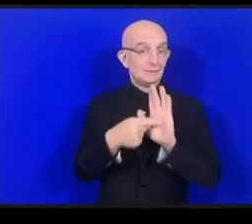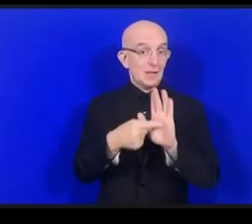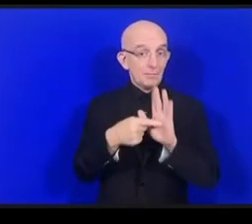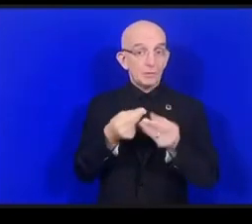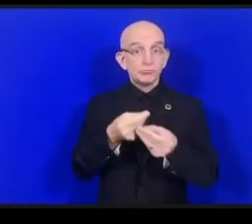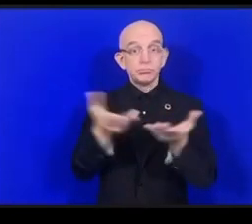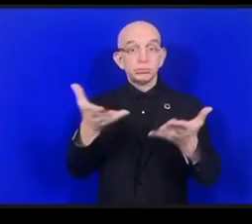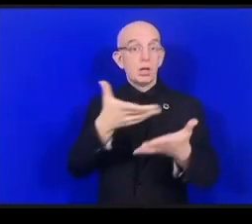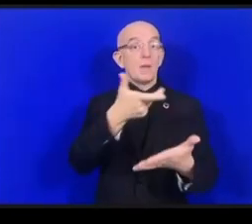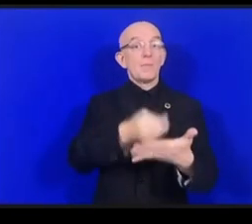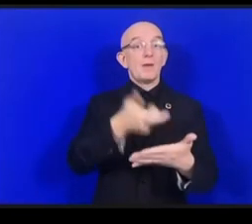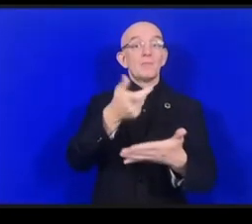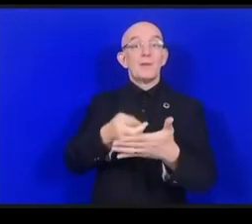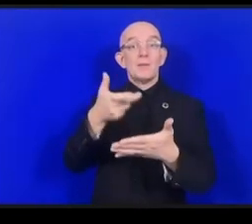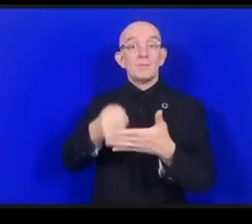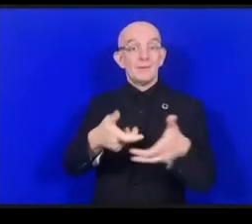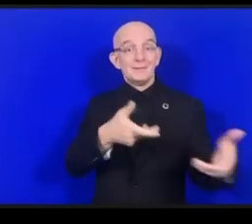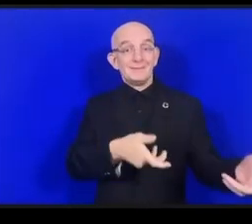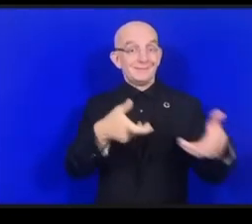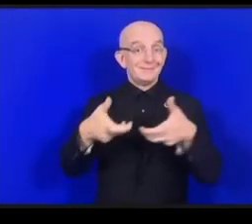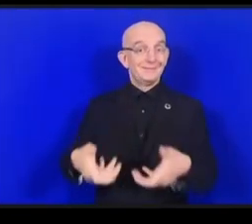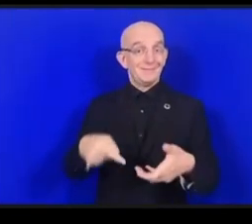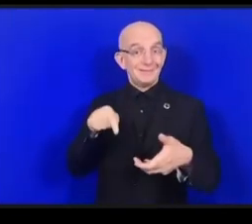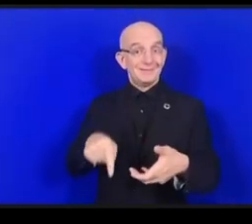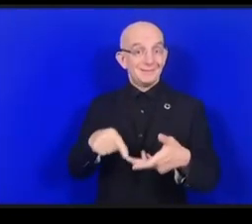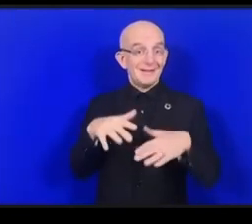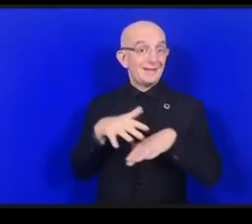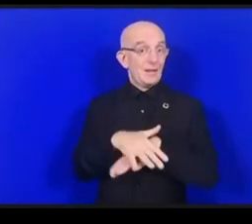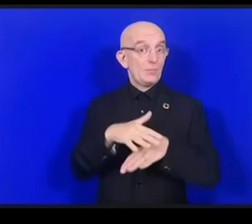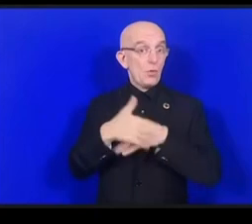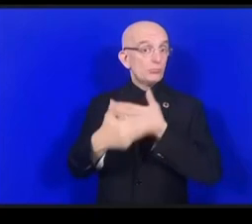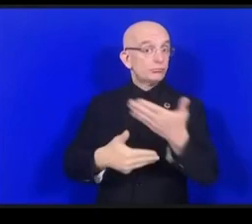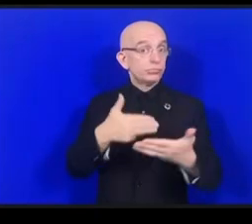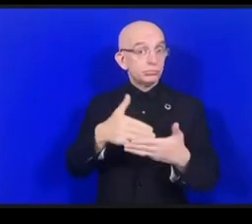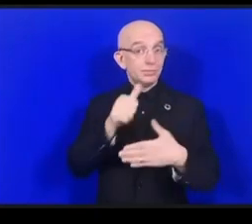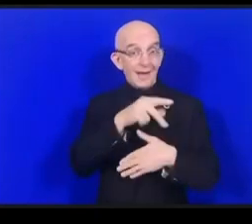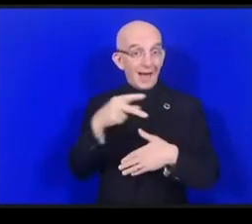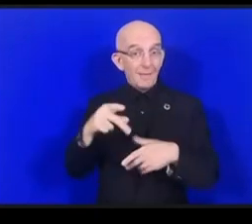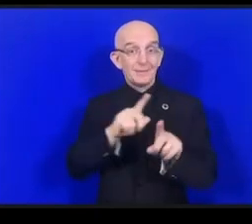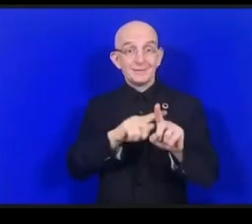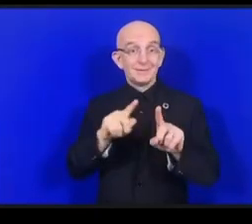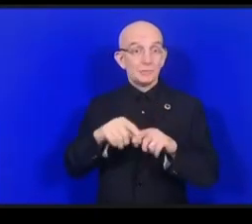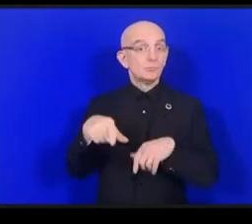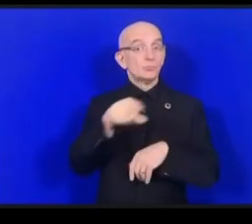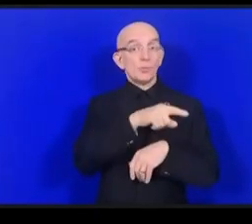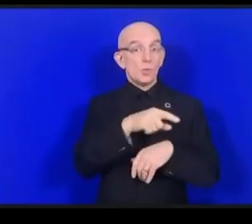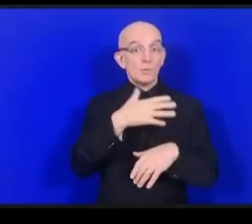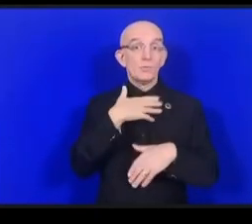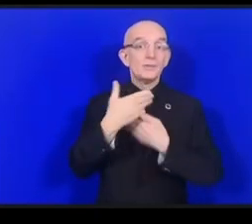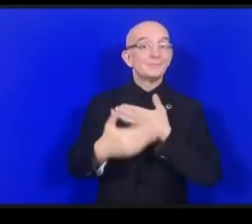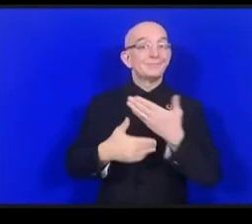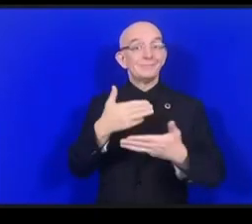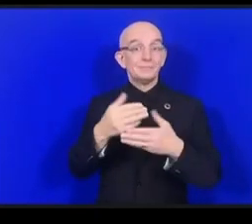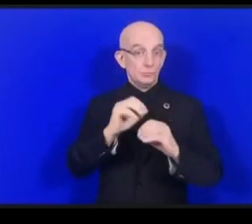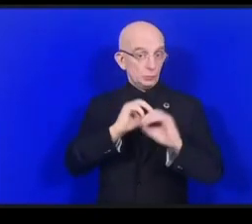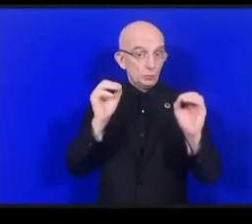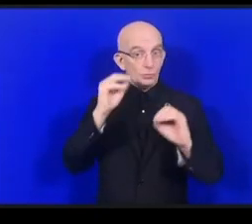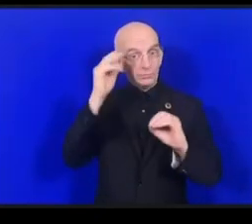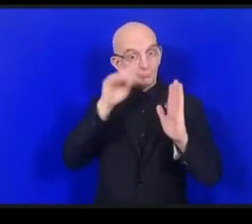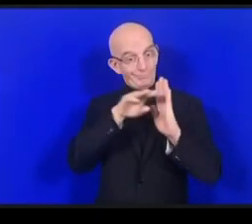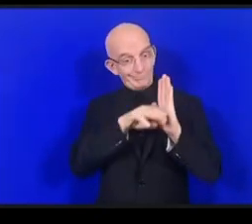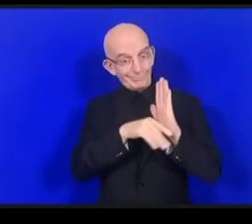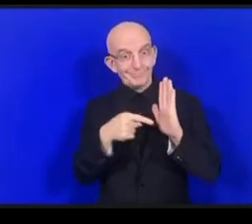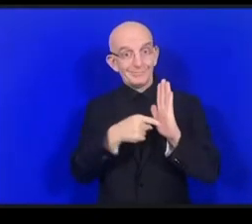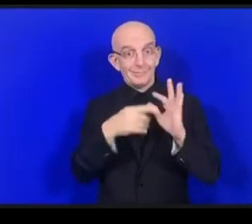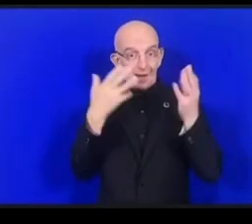stipulation as to what their buying should include with, in respect of standards relating to security.